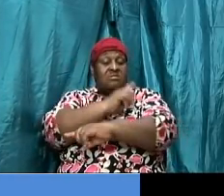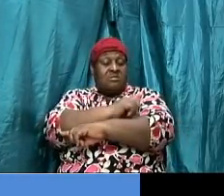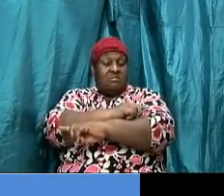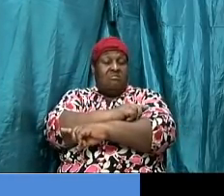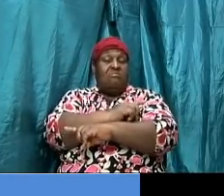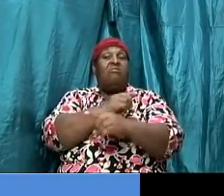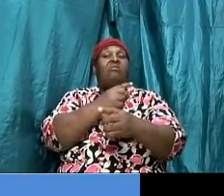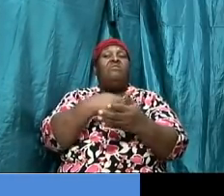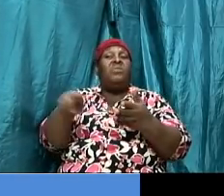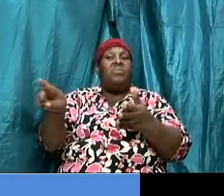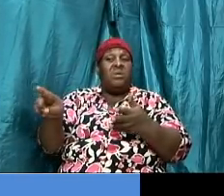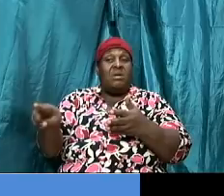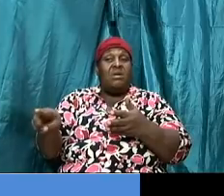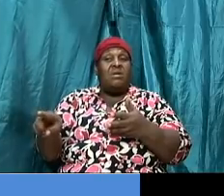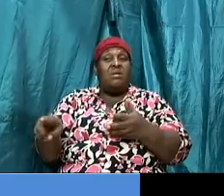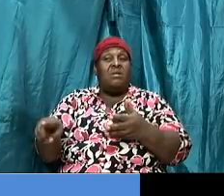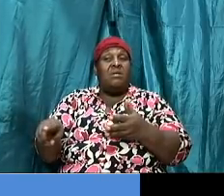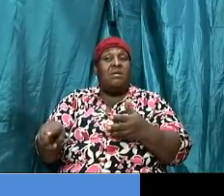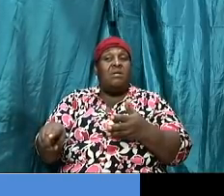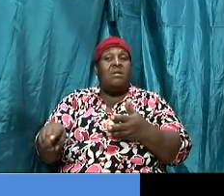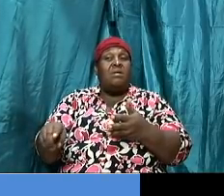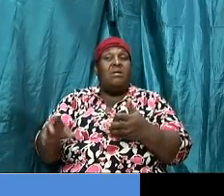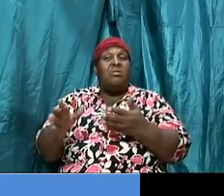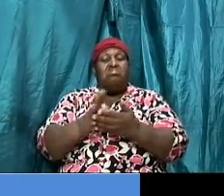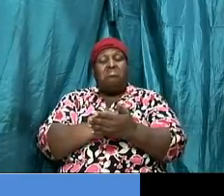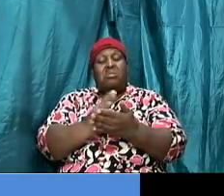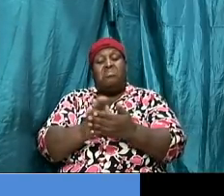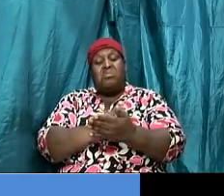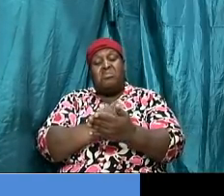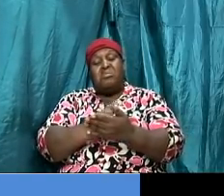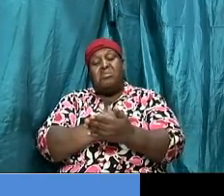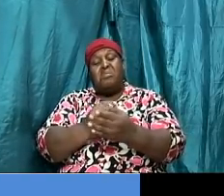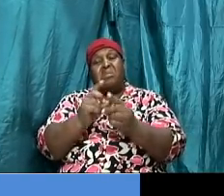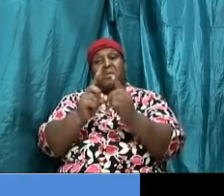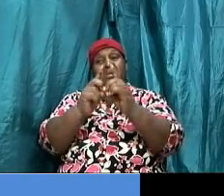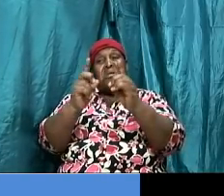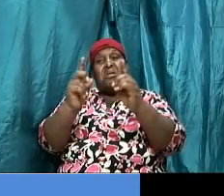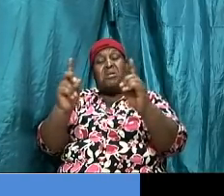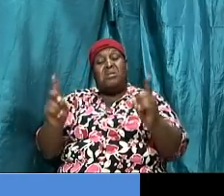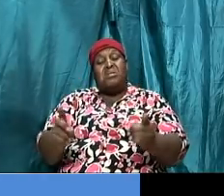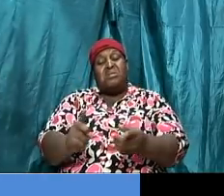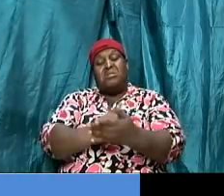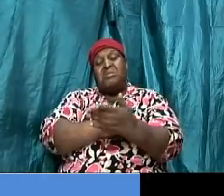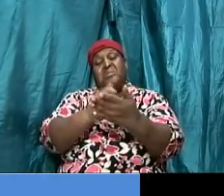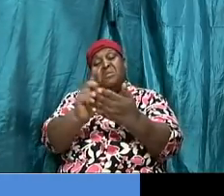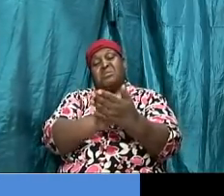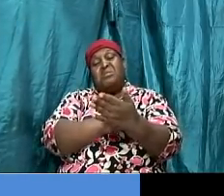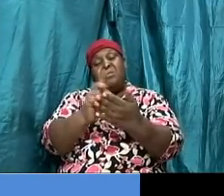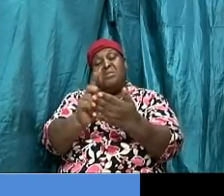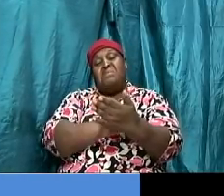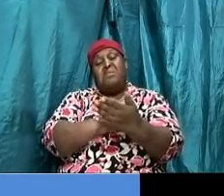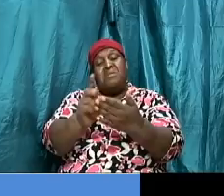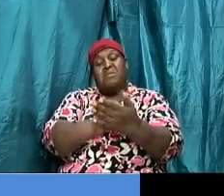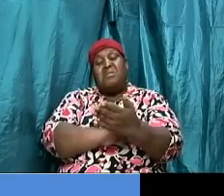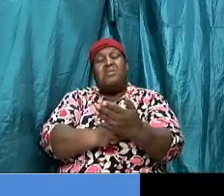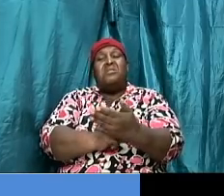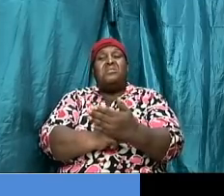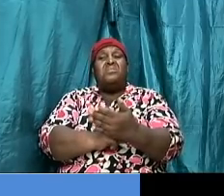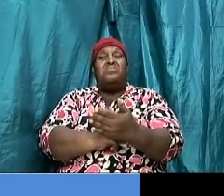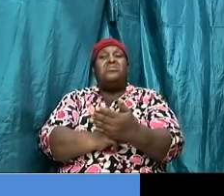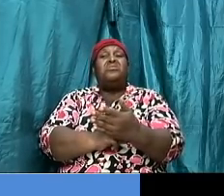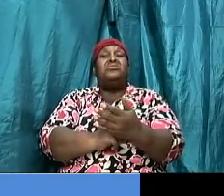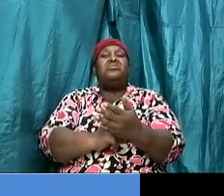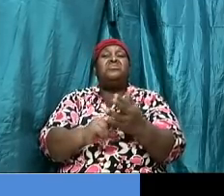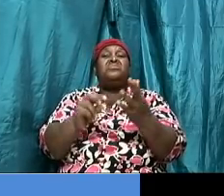say, like documents that were at the end of the first century, they actually teach that it was a custom